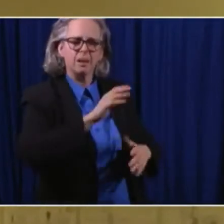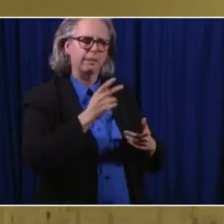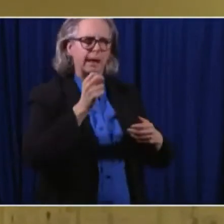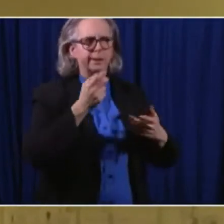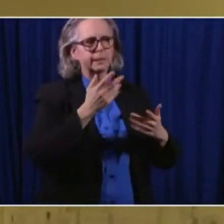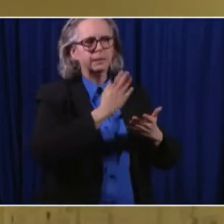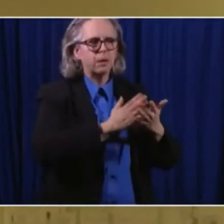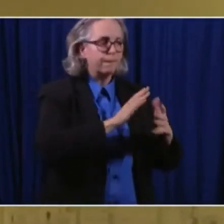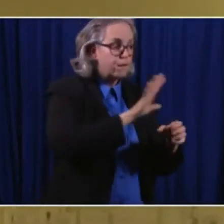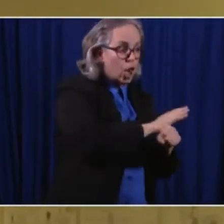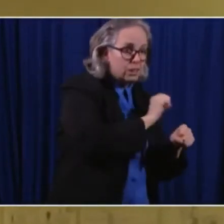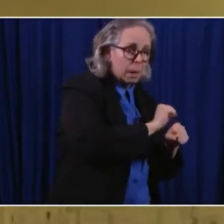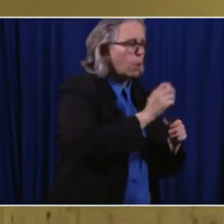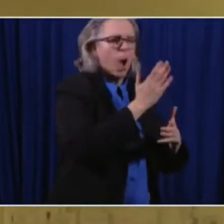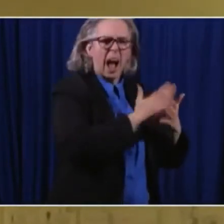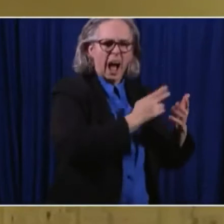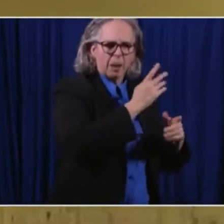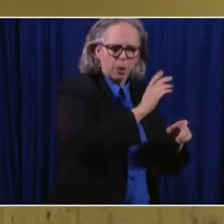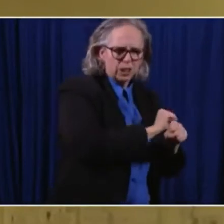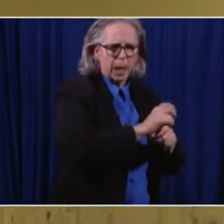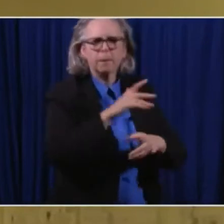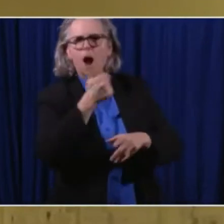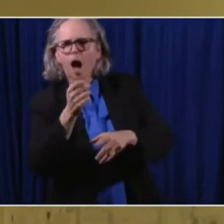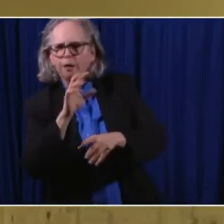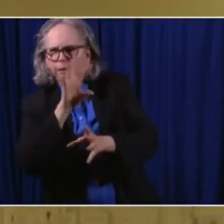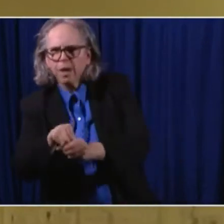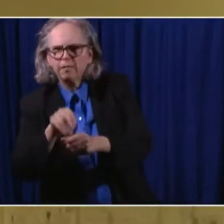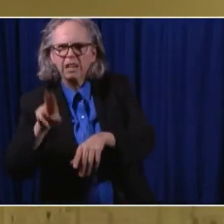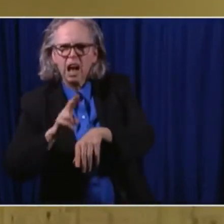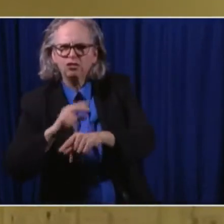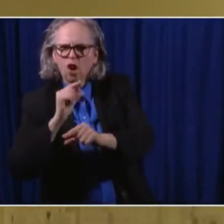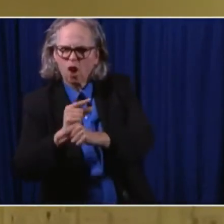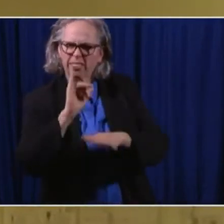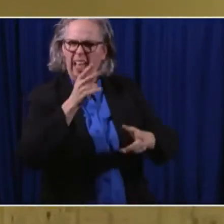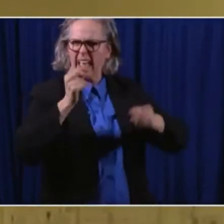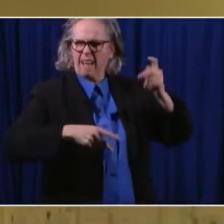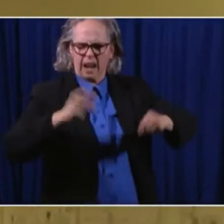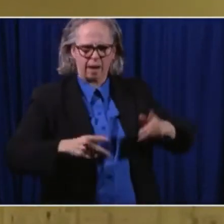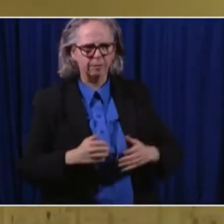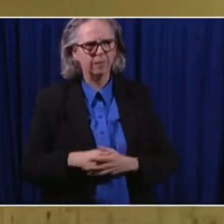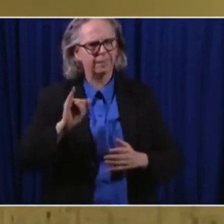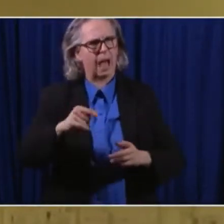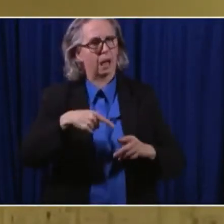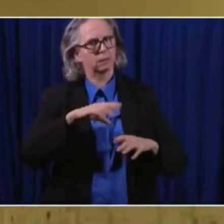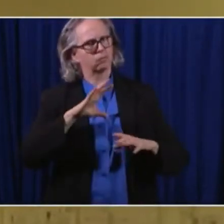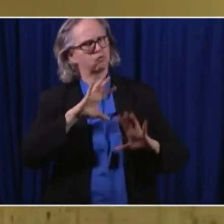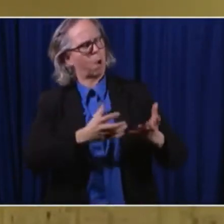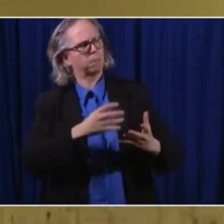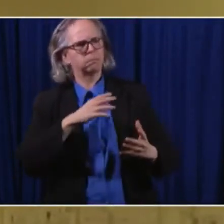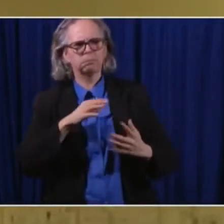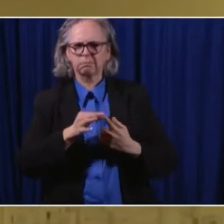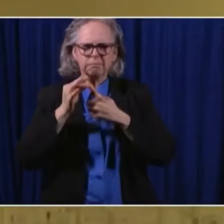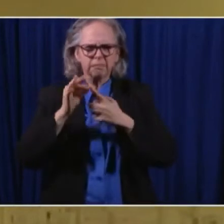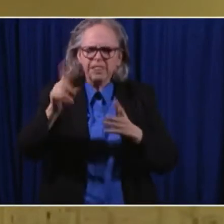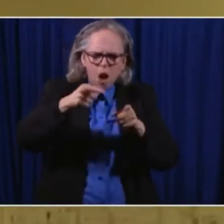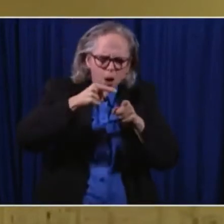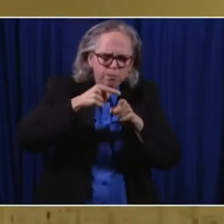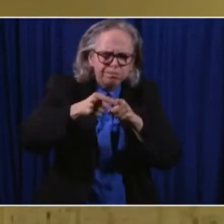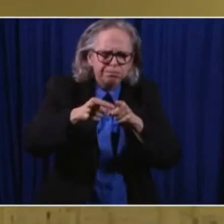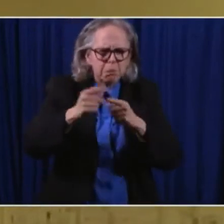current procedures, and current technology in whatever their selected craft is. Additionally, most of the people assigned to